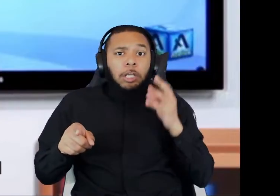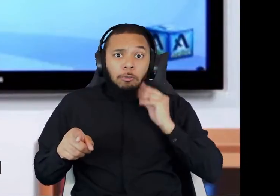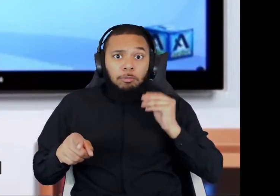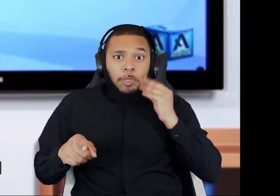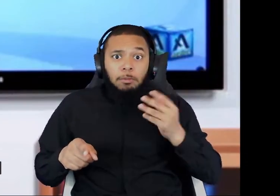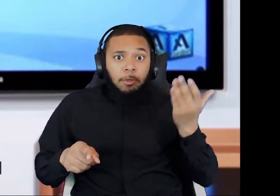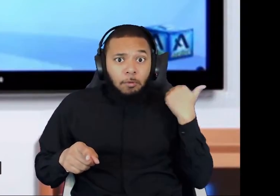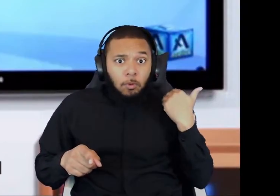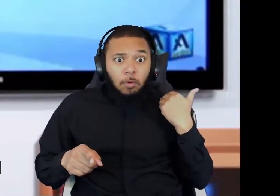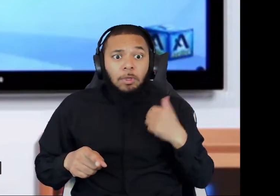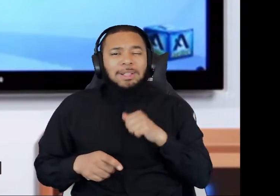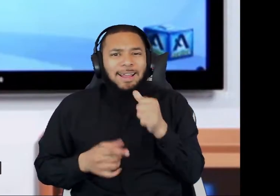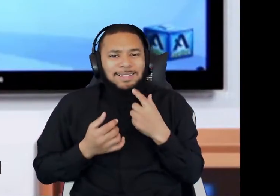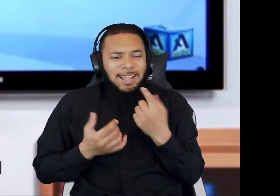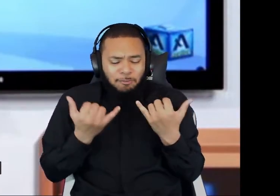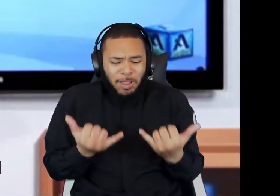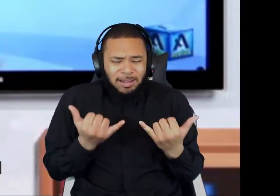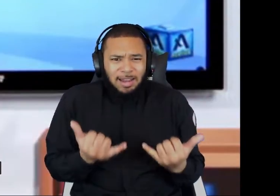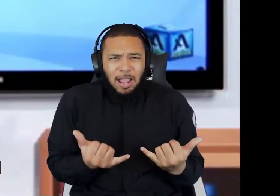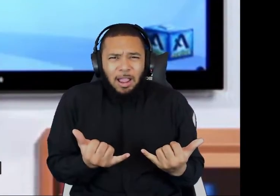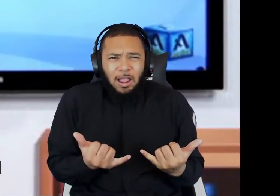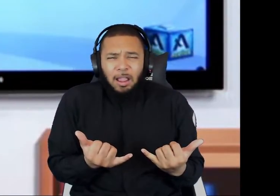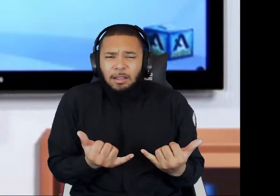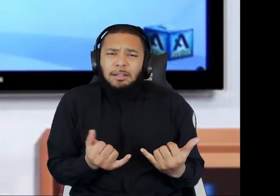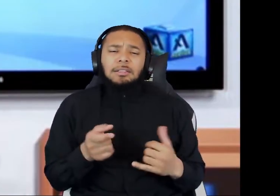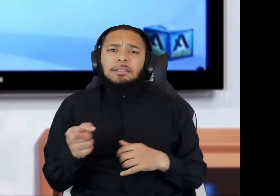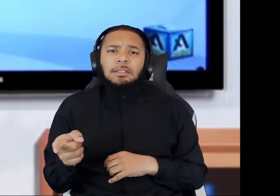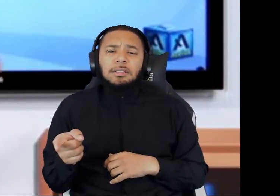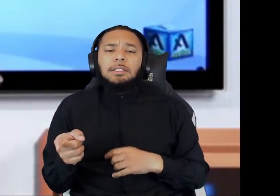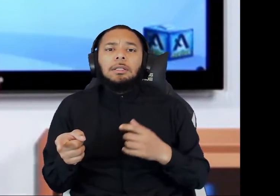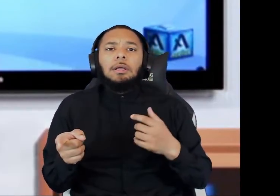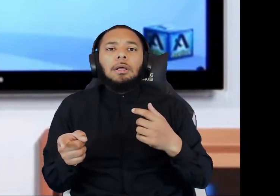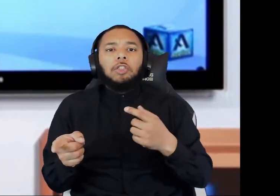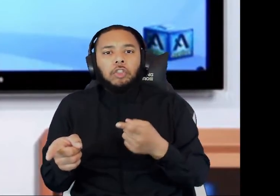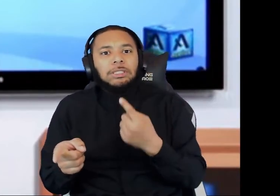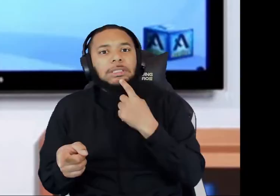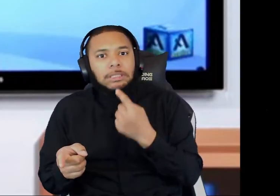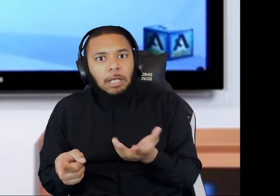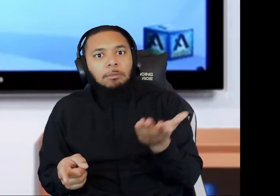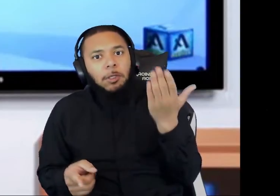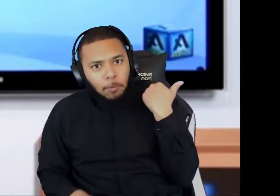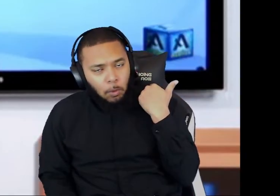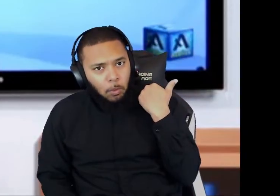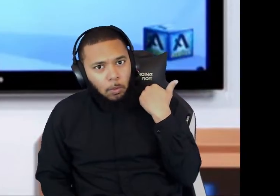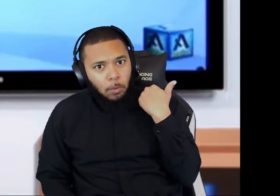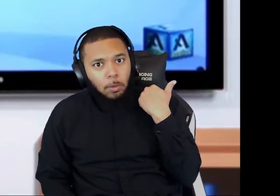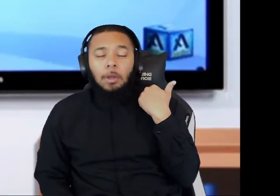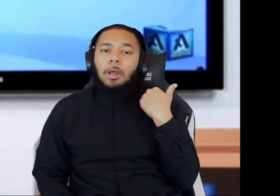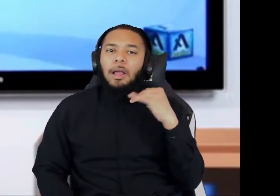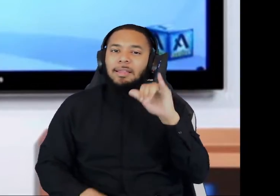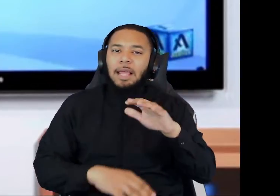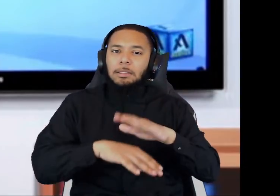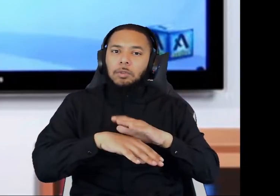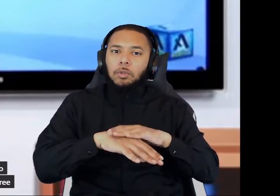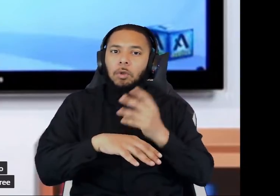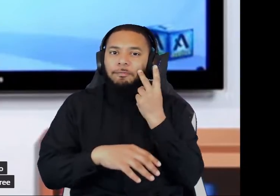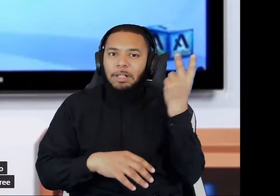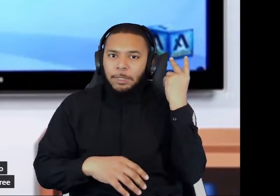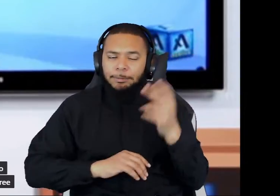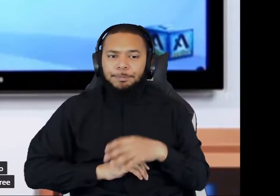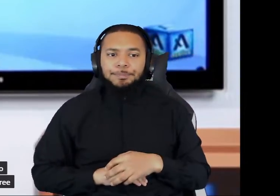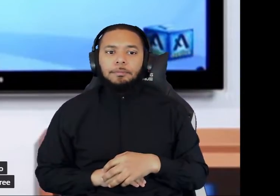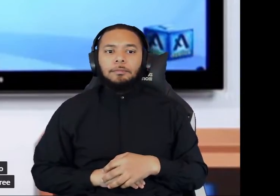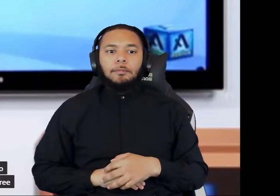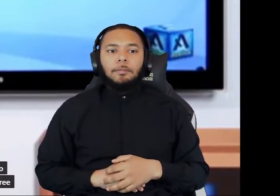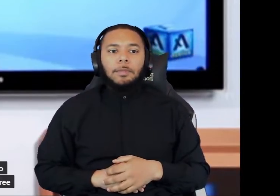saying it. Her sister didn't say that. Her sister said, had said. There's a clue. Okay.